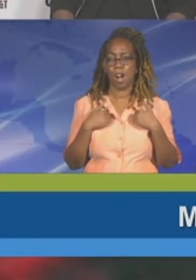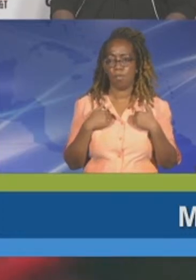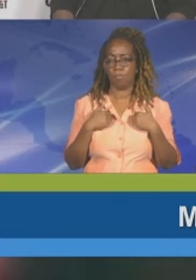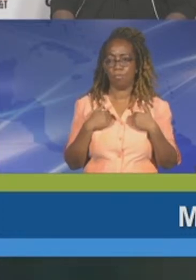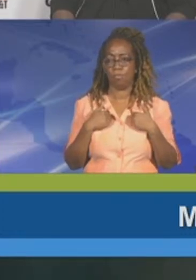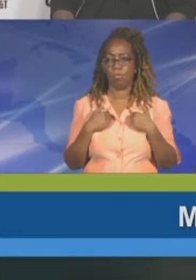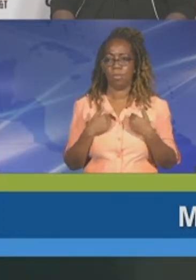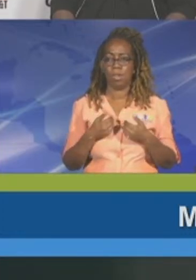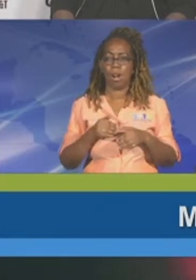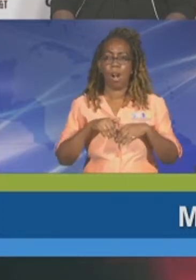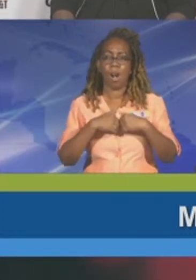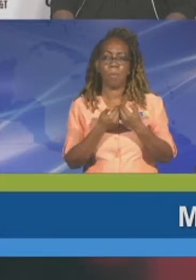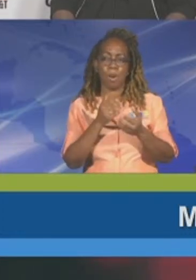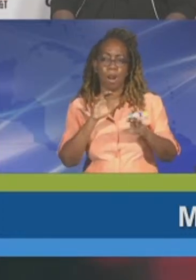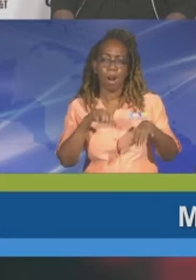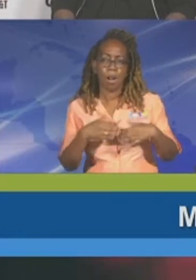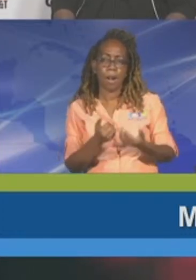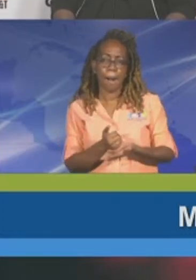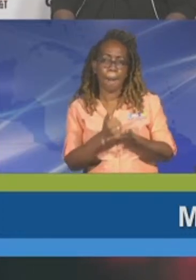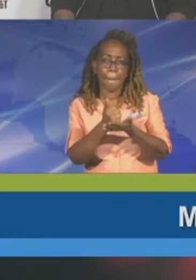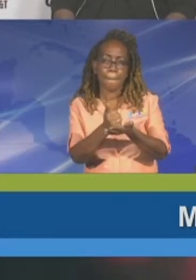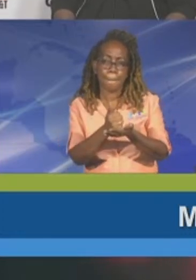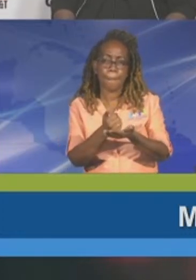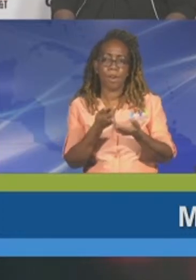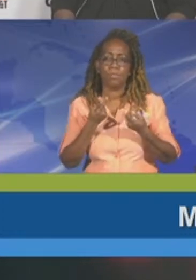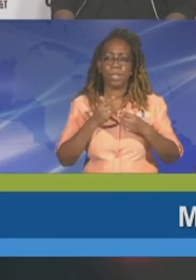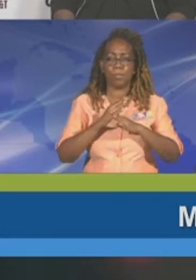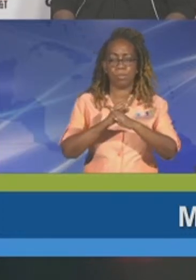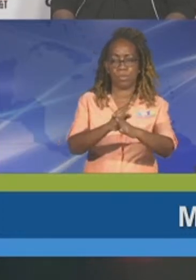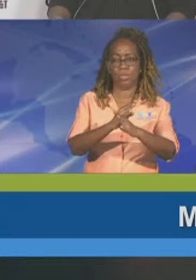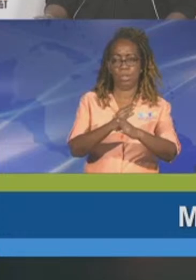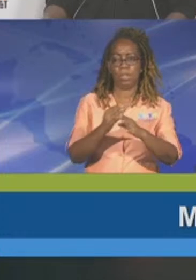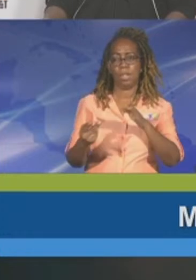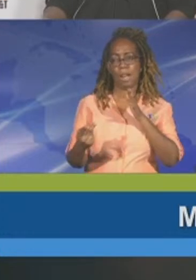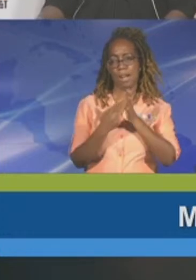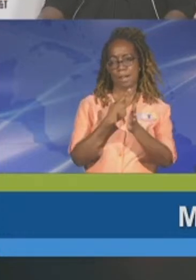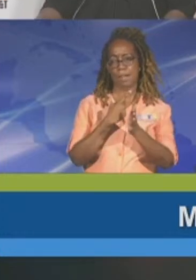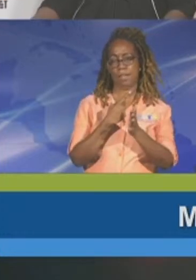how we can do our part to prevent suicides.